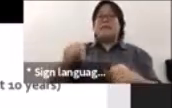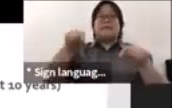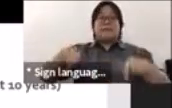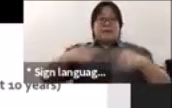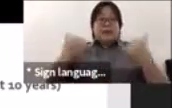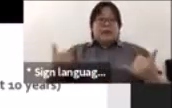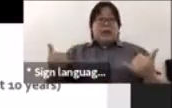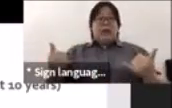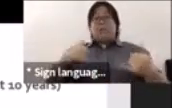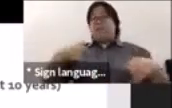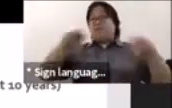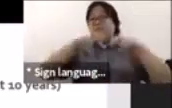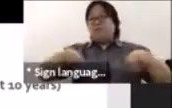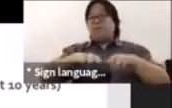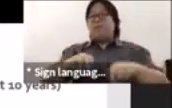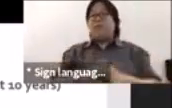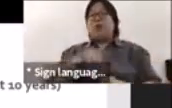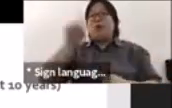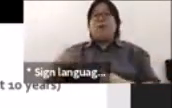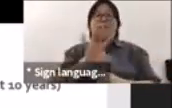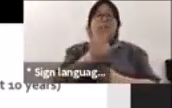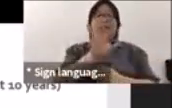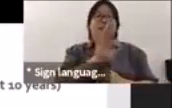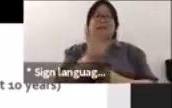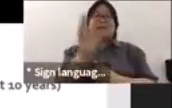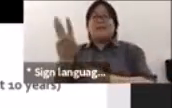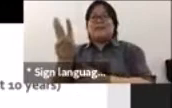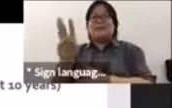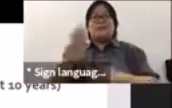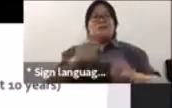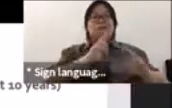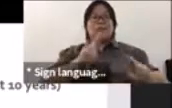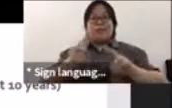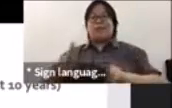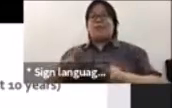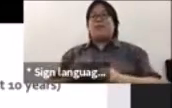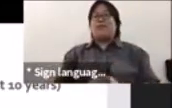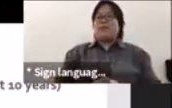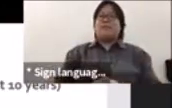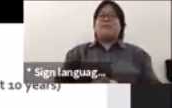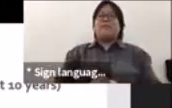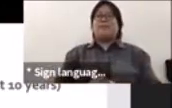I'm using only 196 data from the respondents.